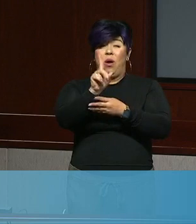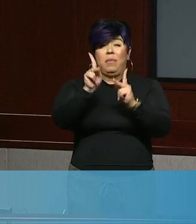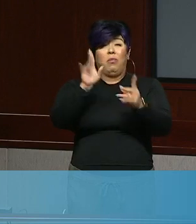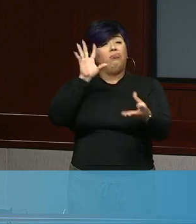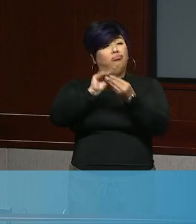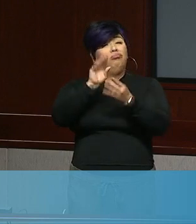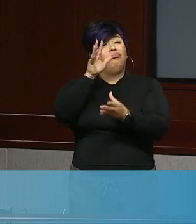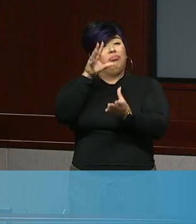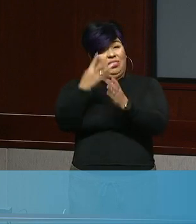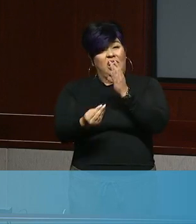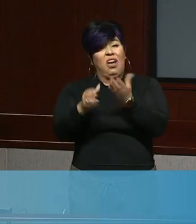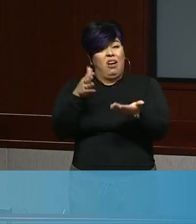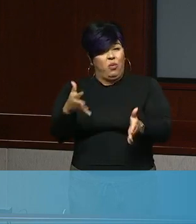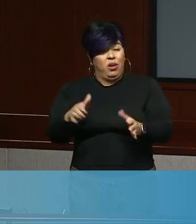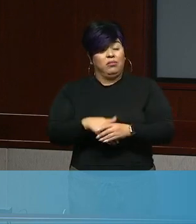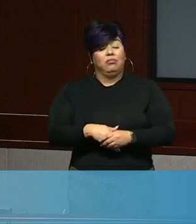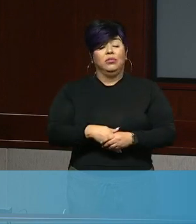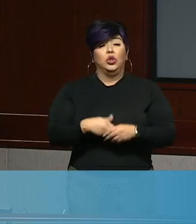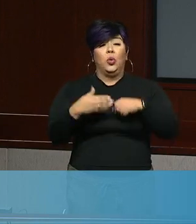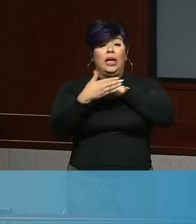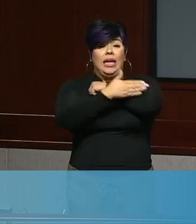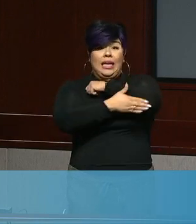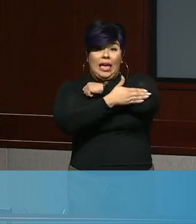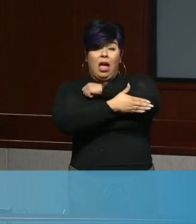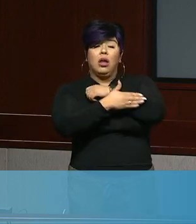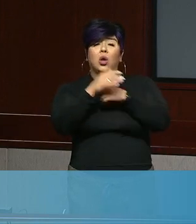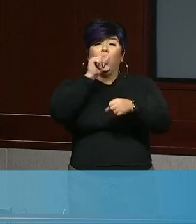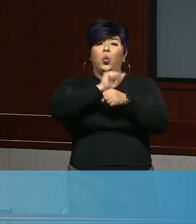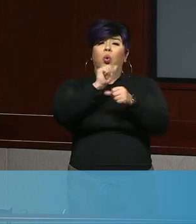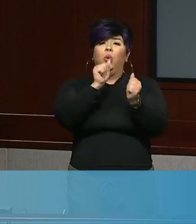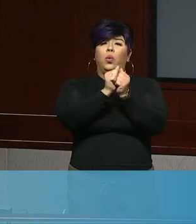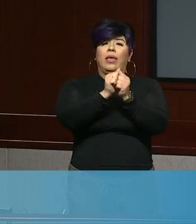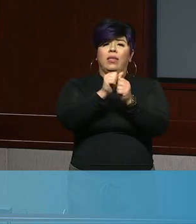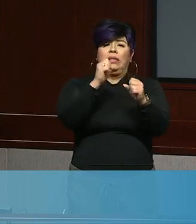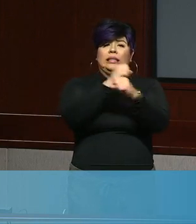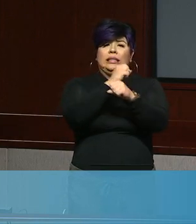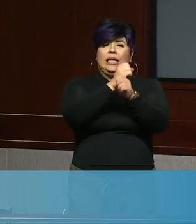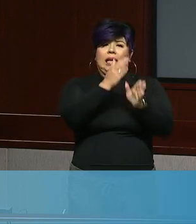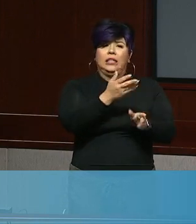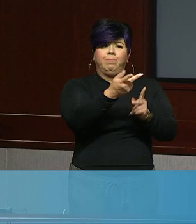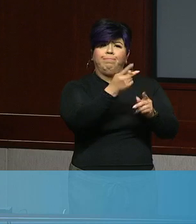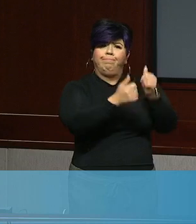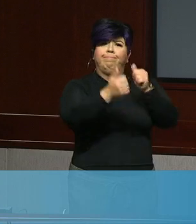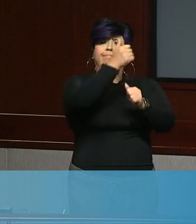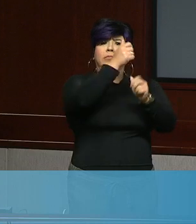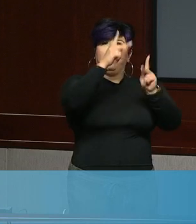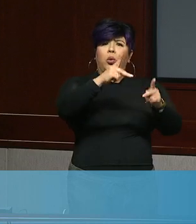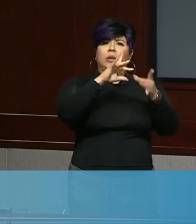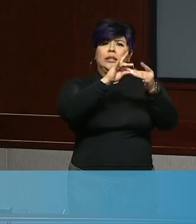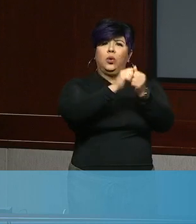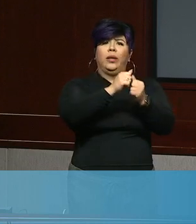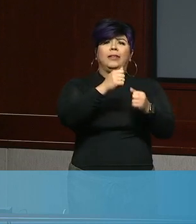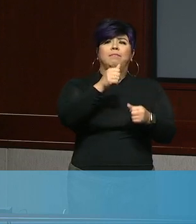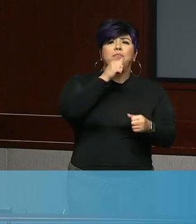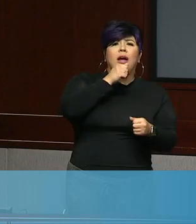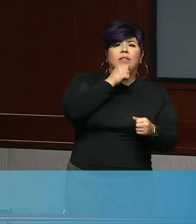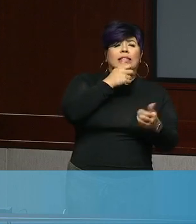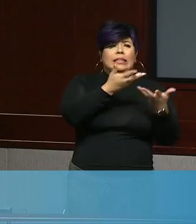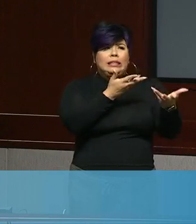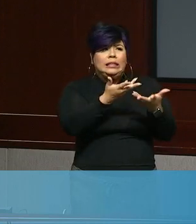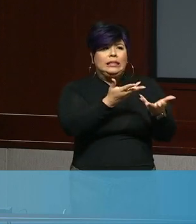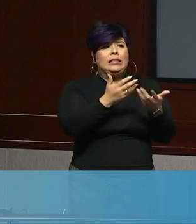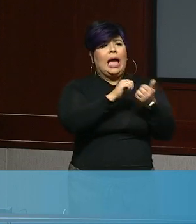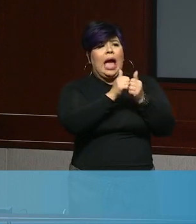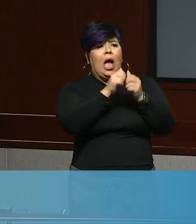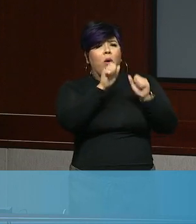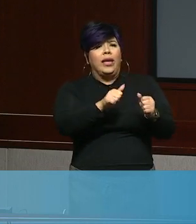you are aware, the county has been working with a statistician to determine what information could be appropriately released about those individuals who have